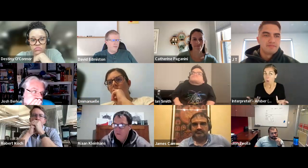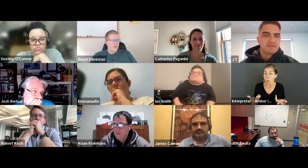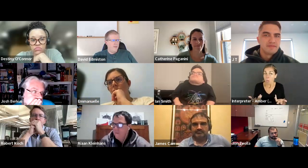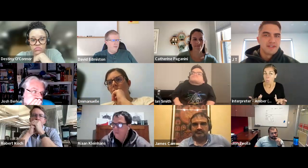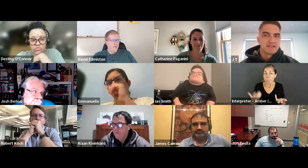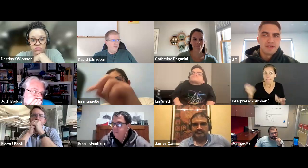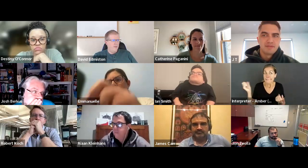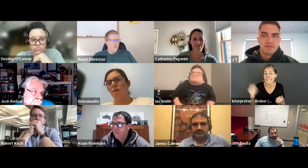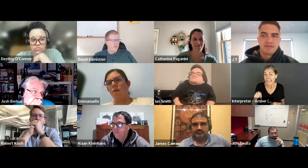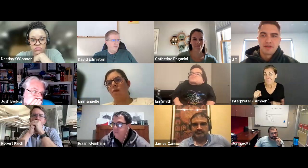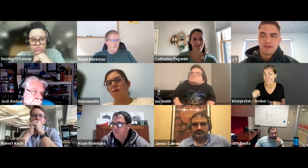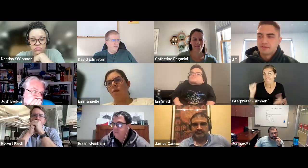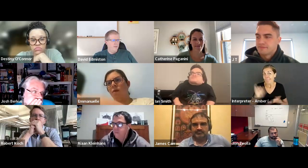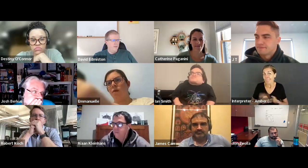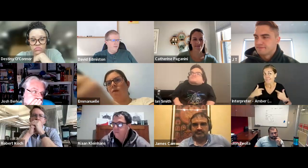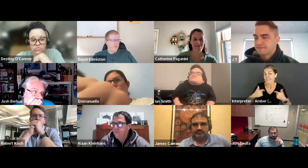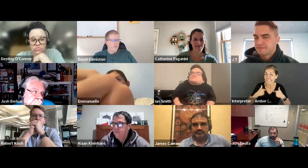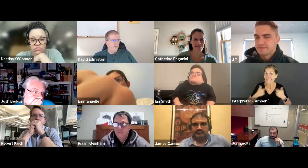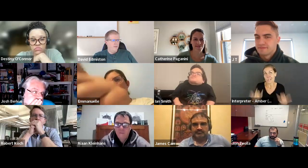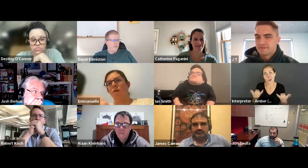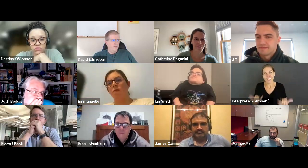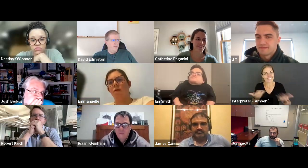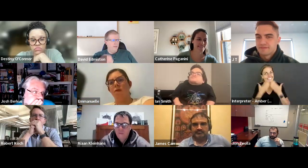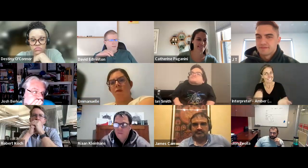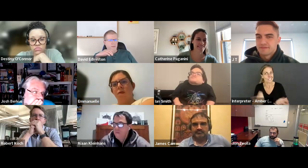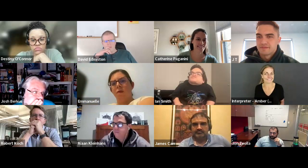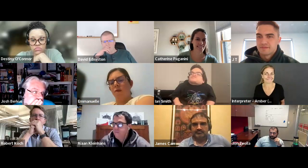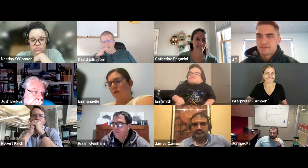yeah, that's me at the moment. Thank you.